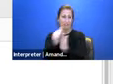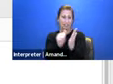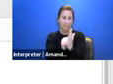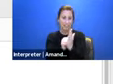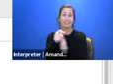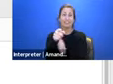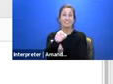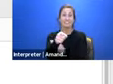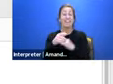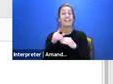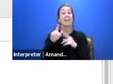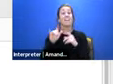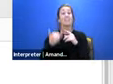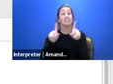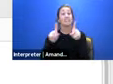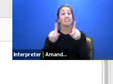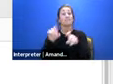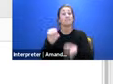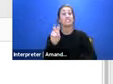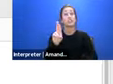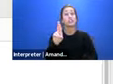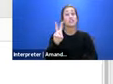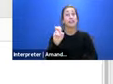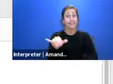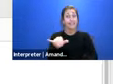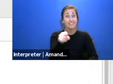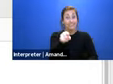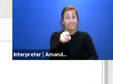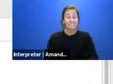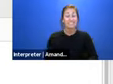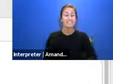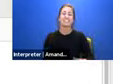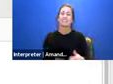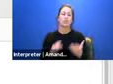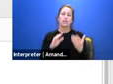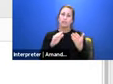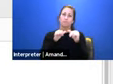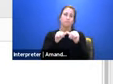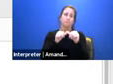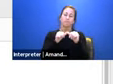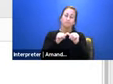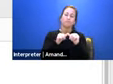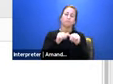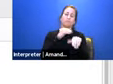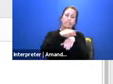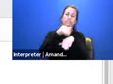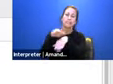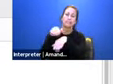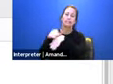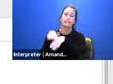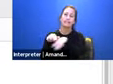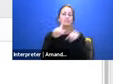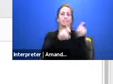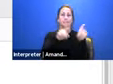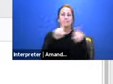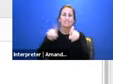K-8 schools. We continue to survey our community and our parents, and we will be conducting, so everyone